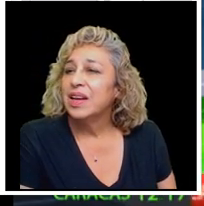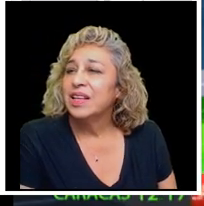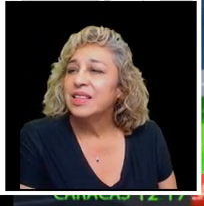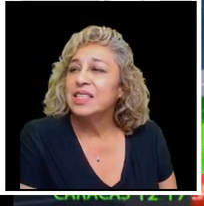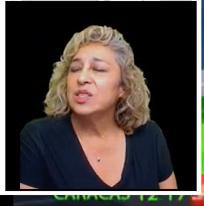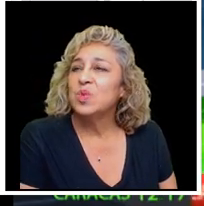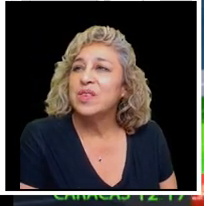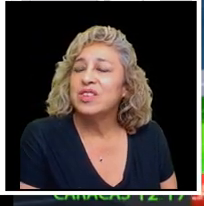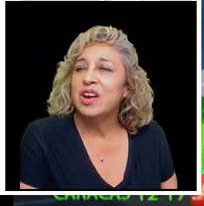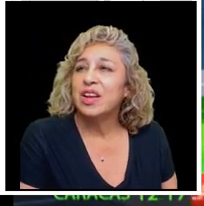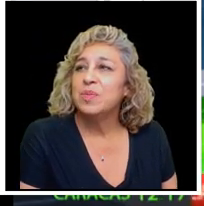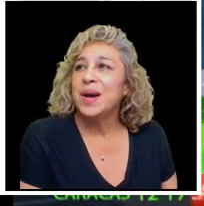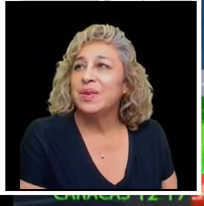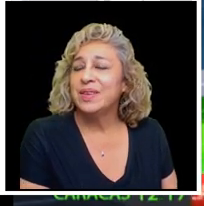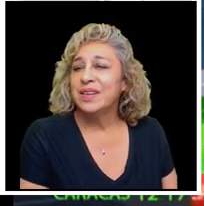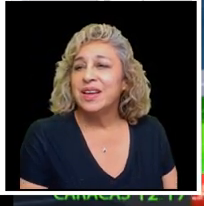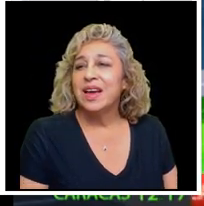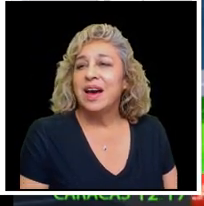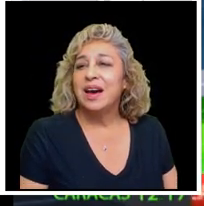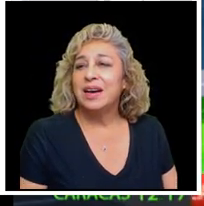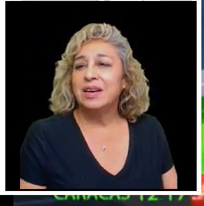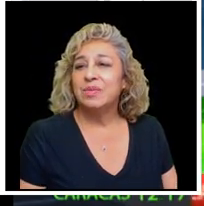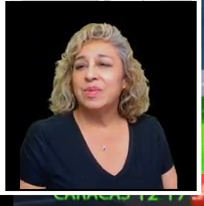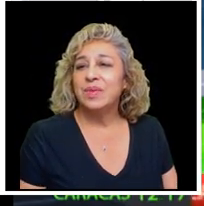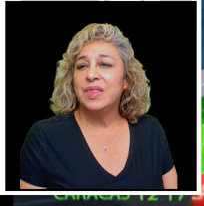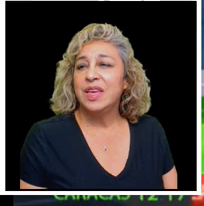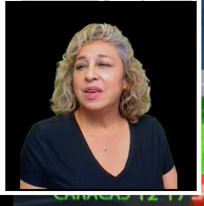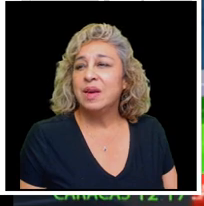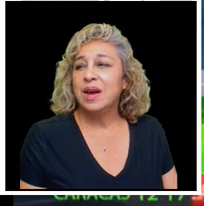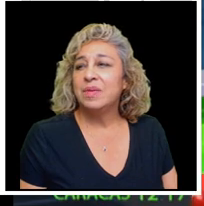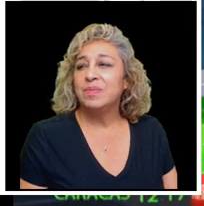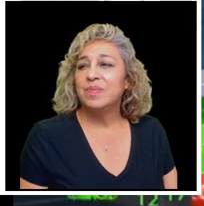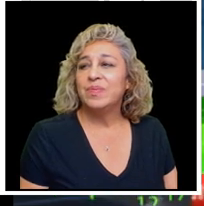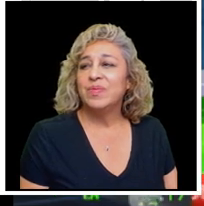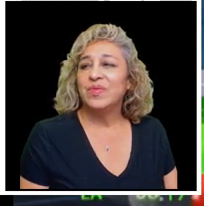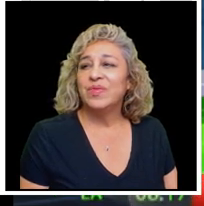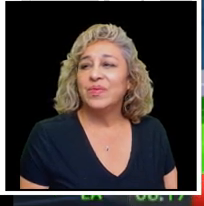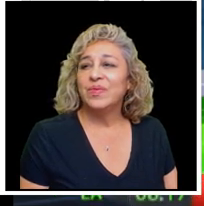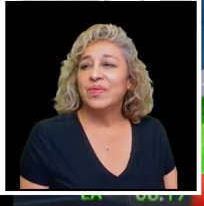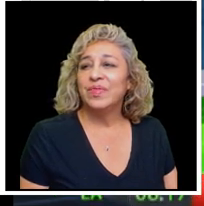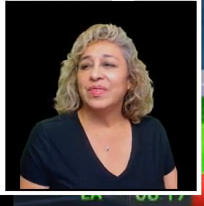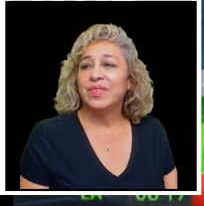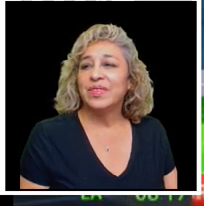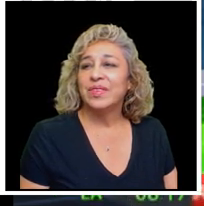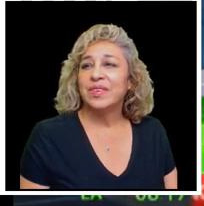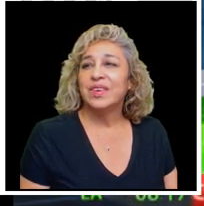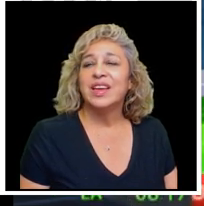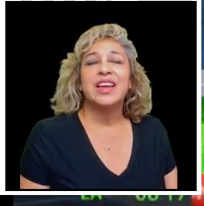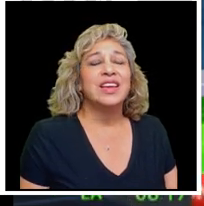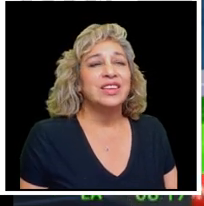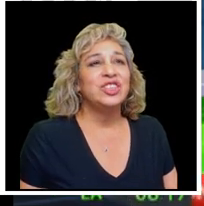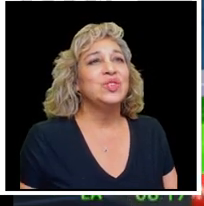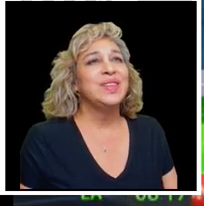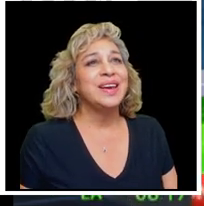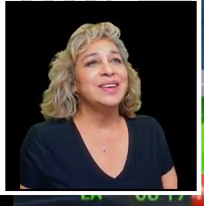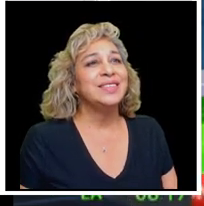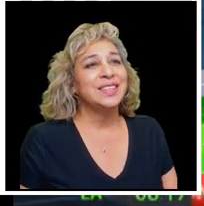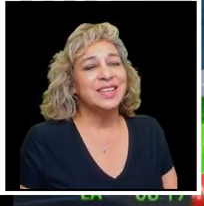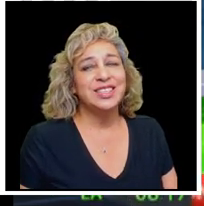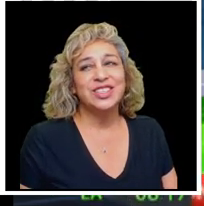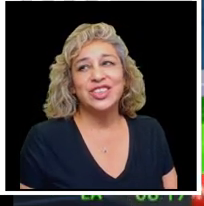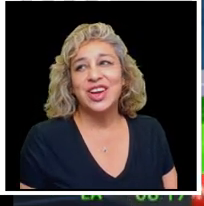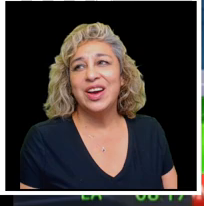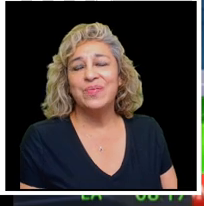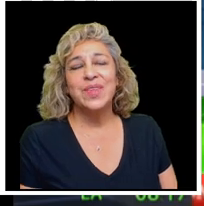this is what they're talking about the WikiLeaks giant video Julian